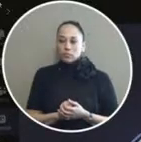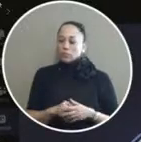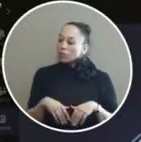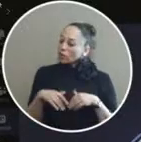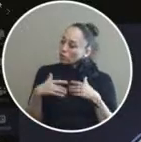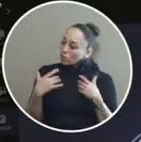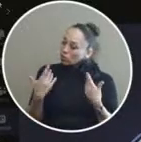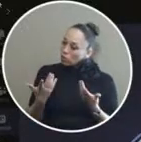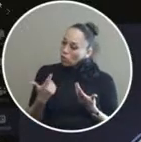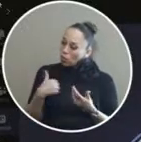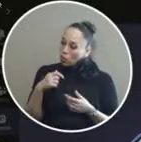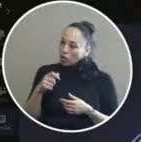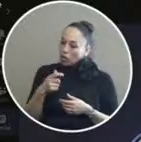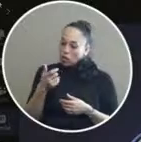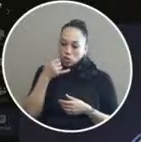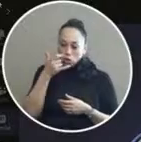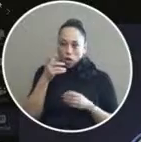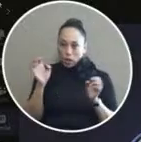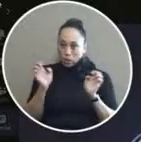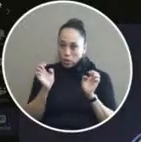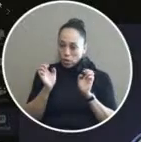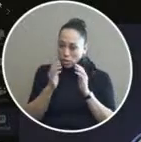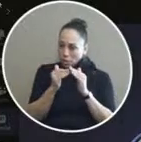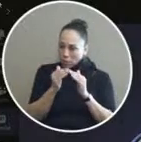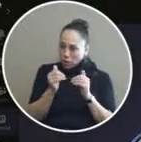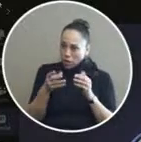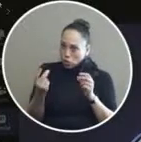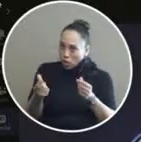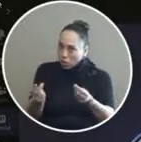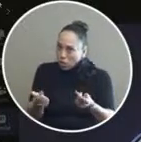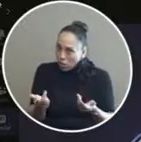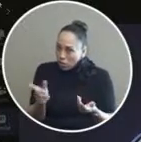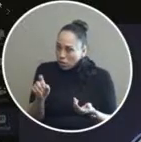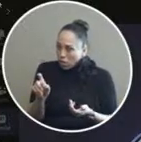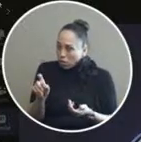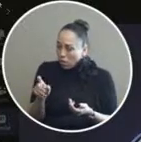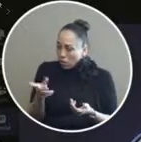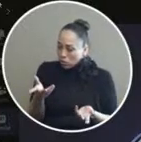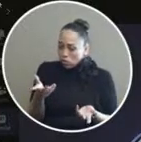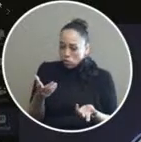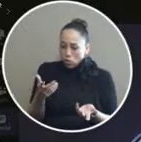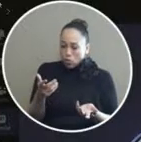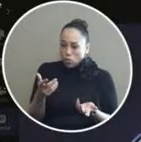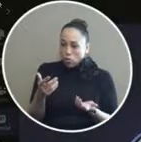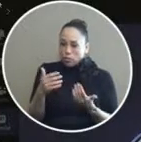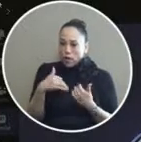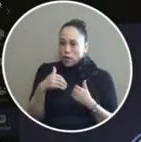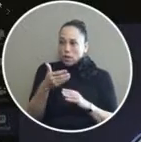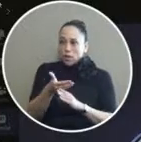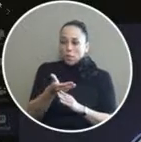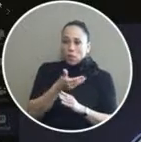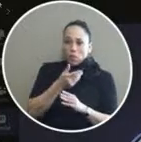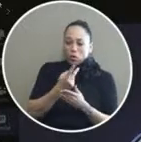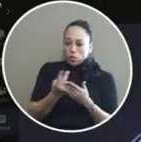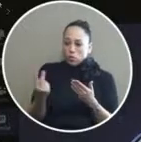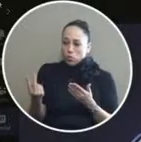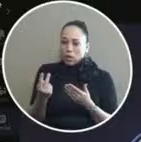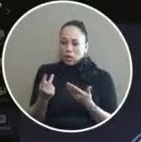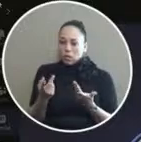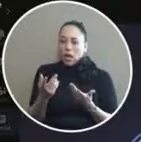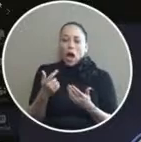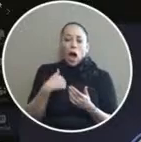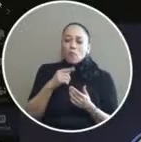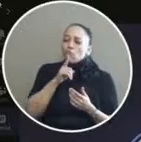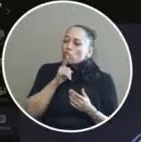So do we need to call an emergency meeting to have it accelerated, to have it brought back before the 2 weeks? Because I'm